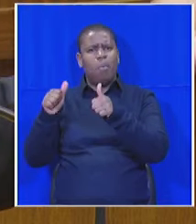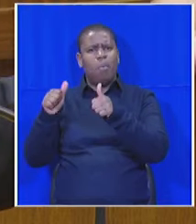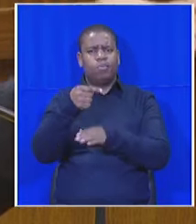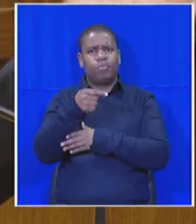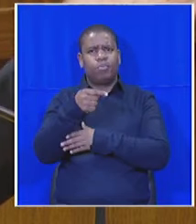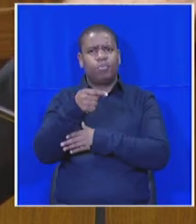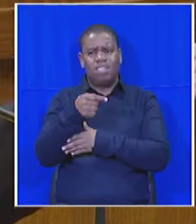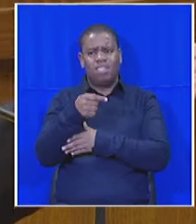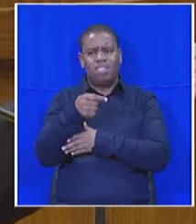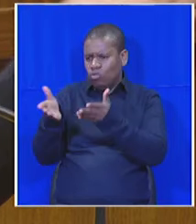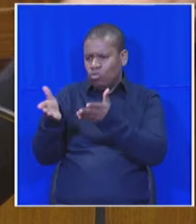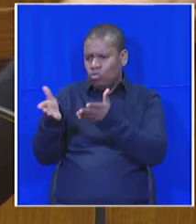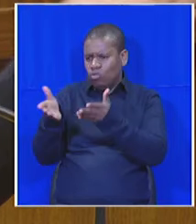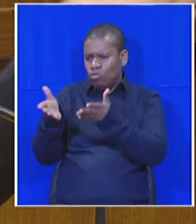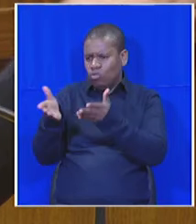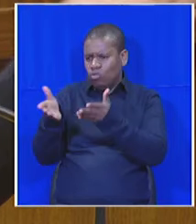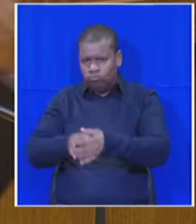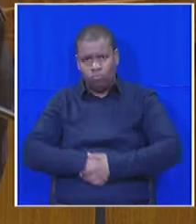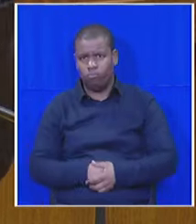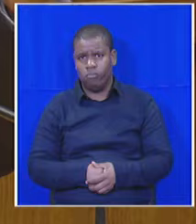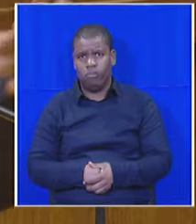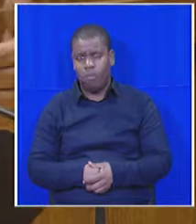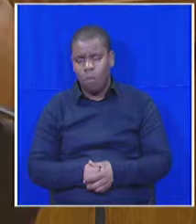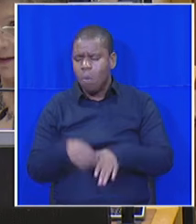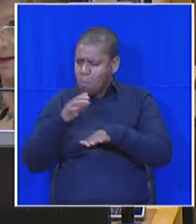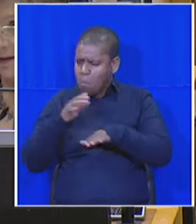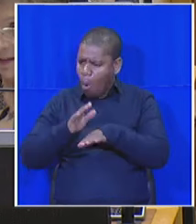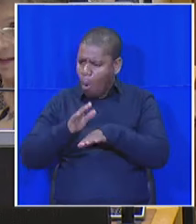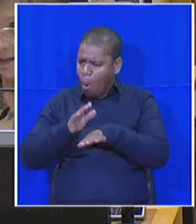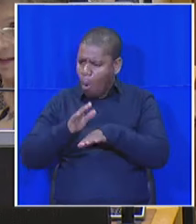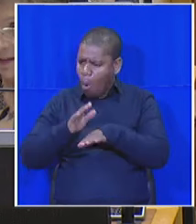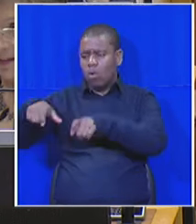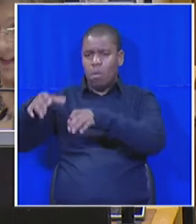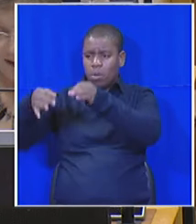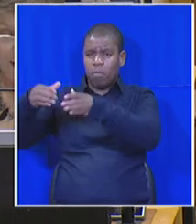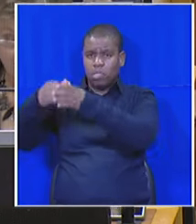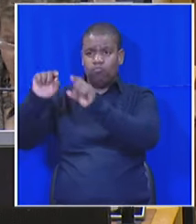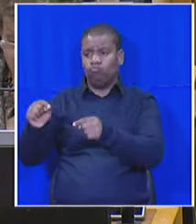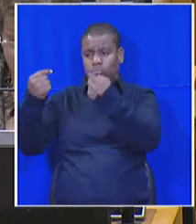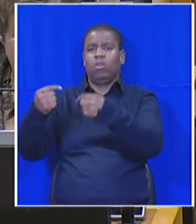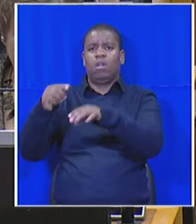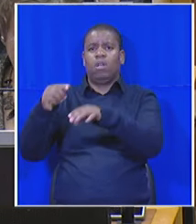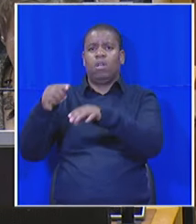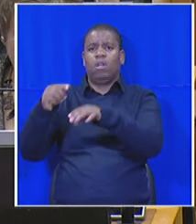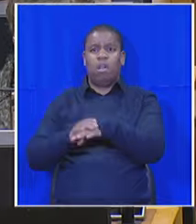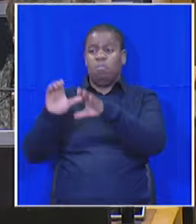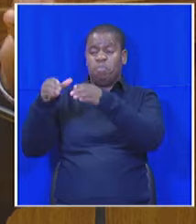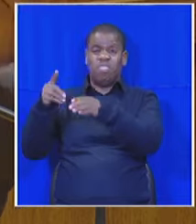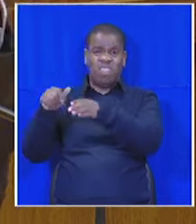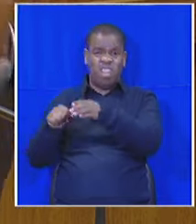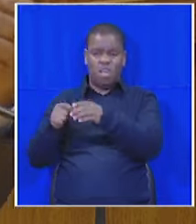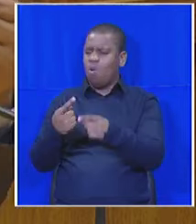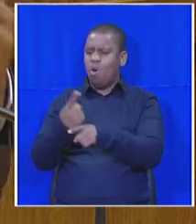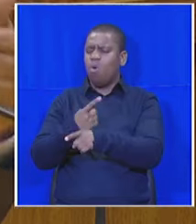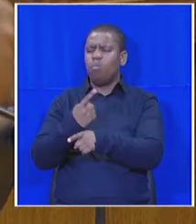Not this kind of lapdog. We don't need this kind of lapdog. We need a more serious opposition. The Democratic Alliance only come.